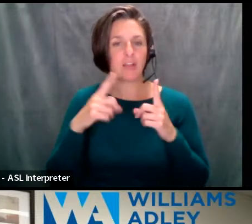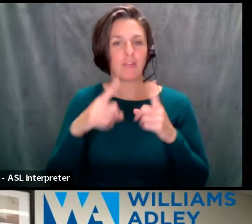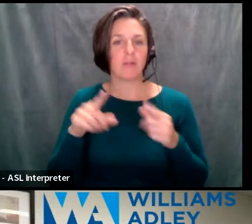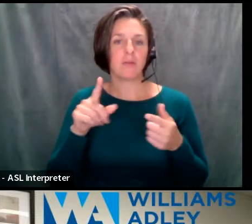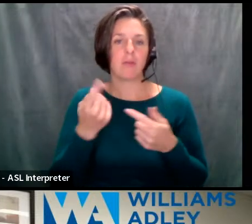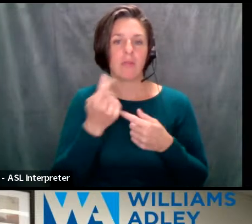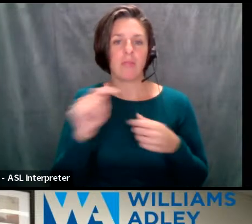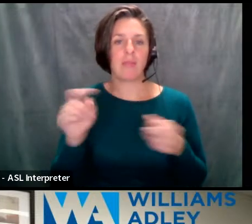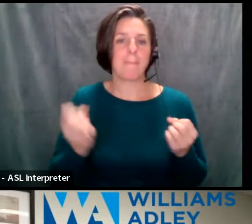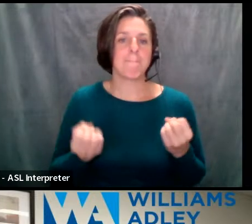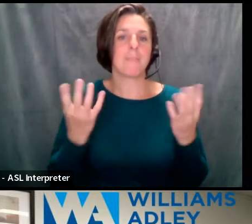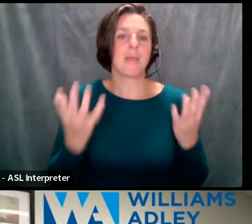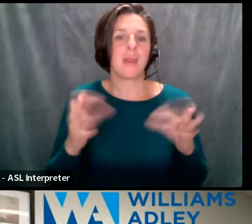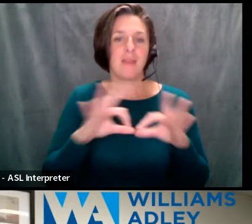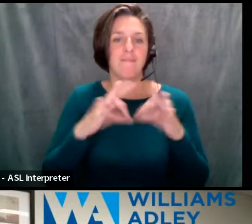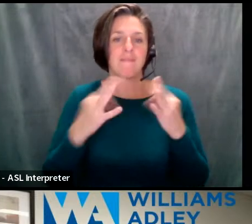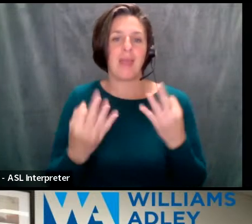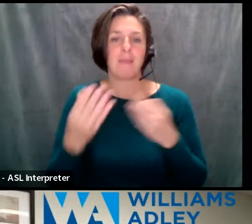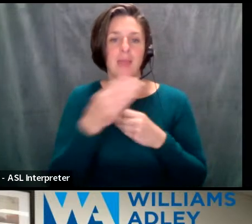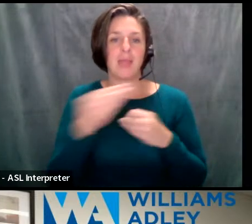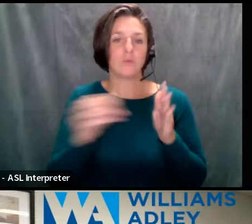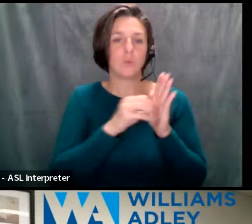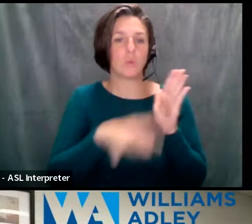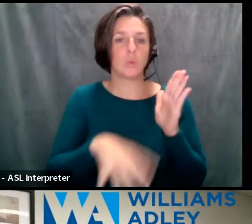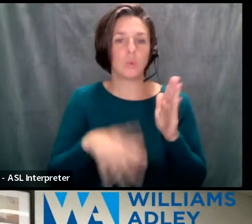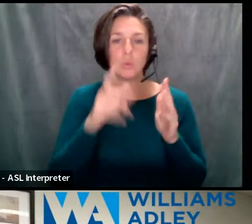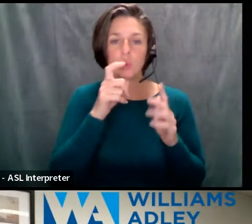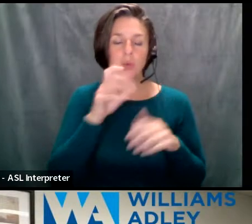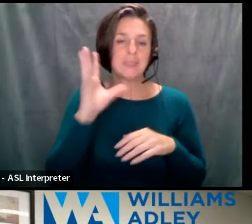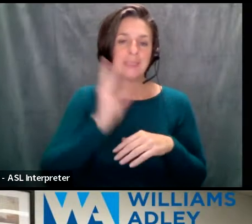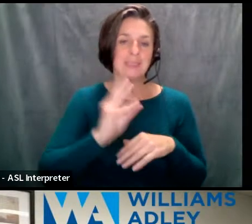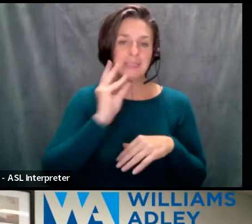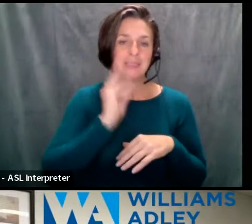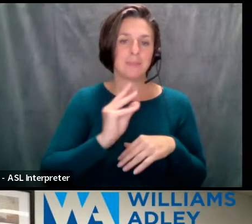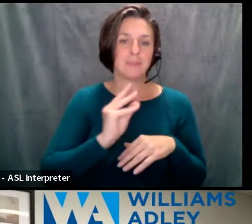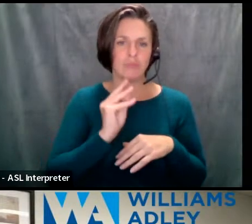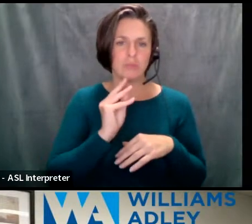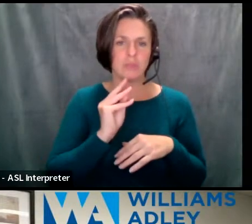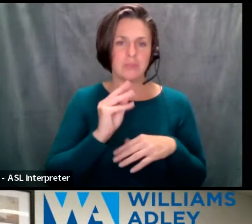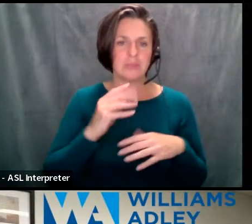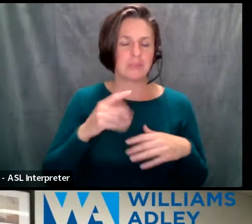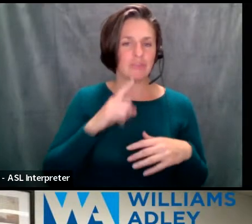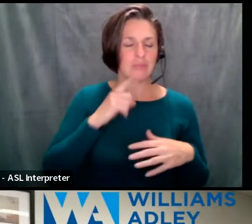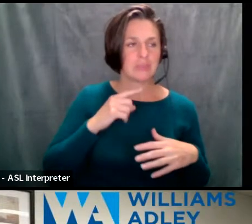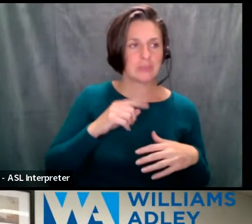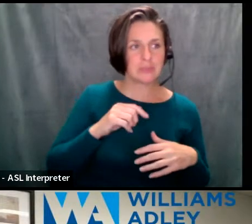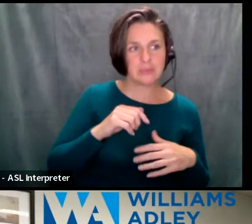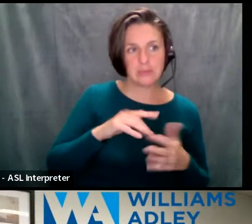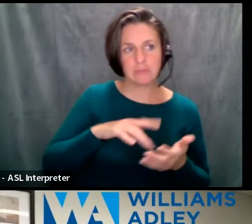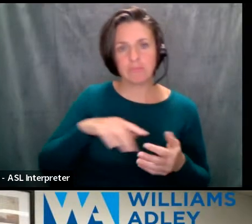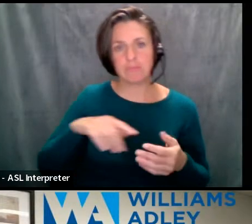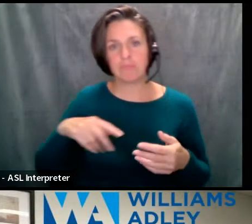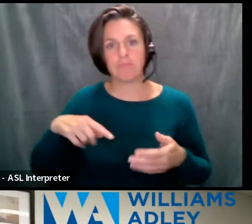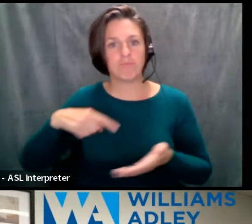many families and students who are experiencing uncertainty